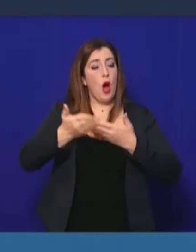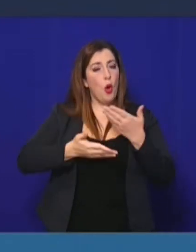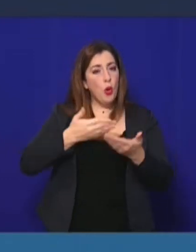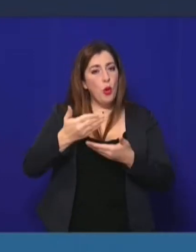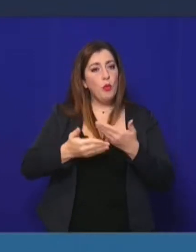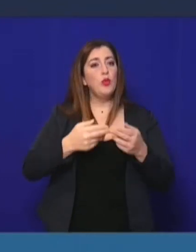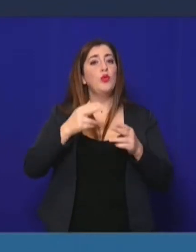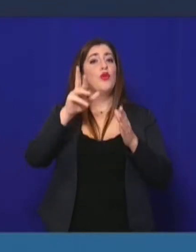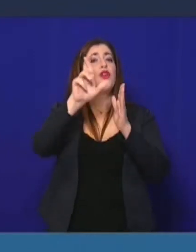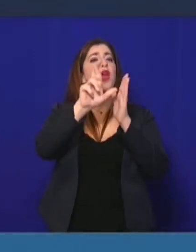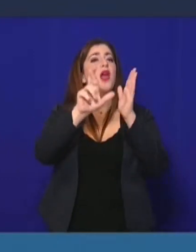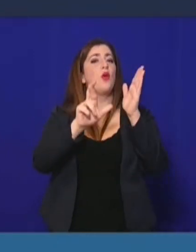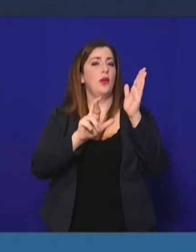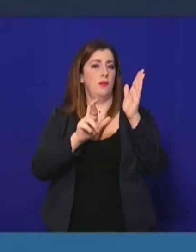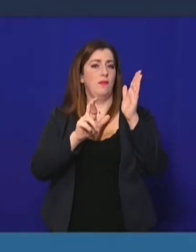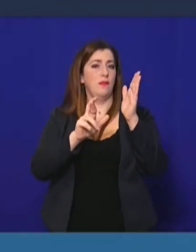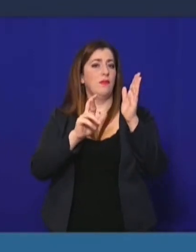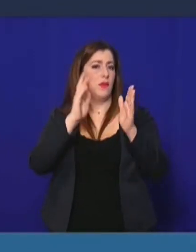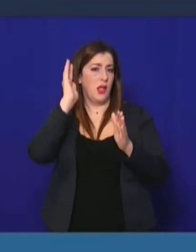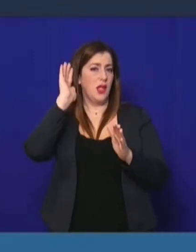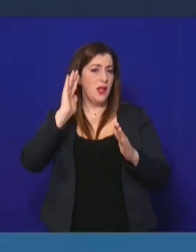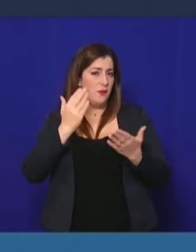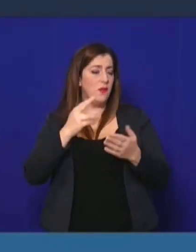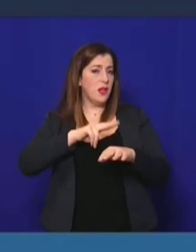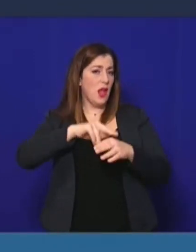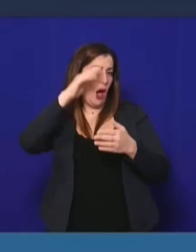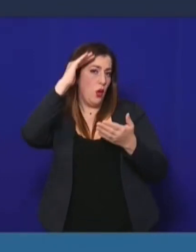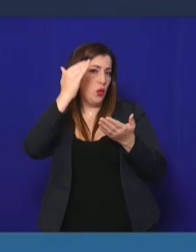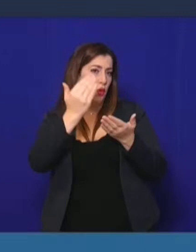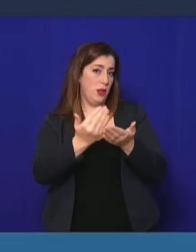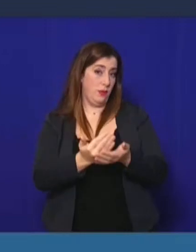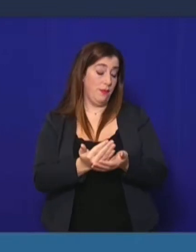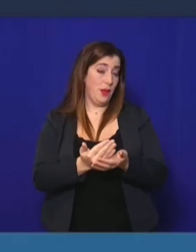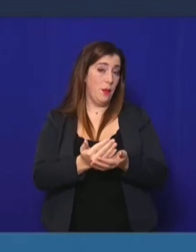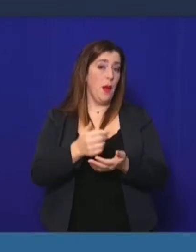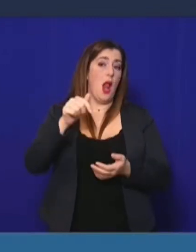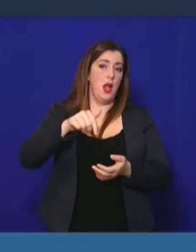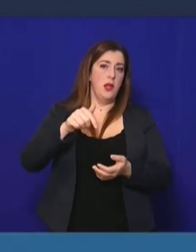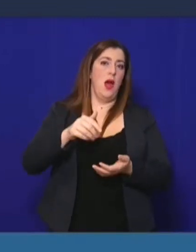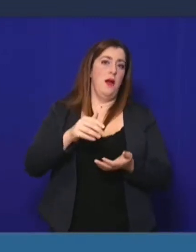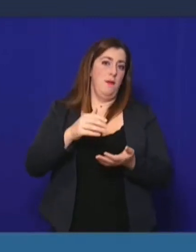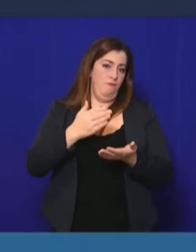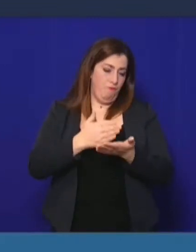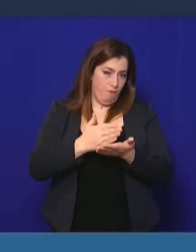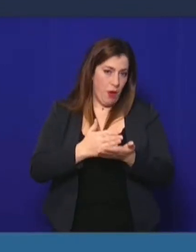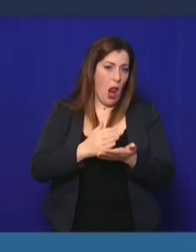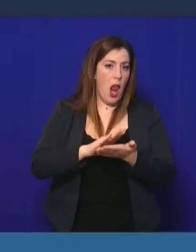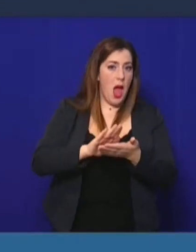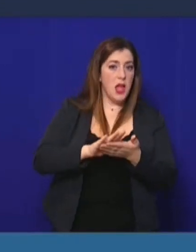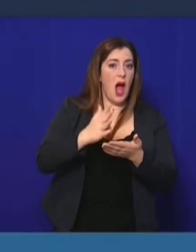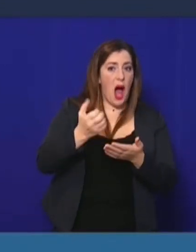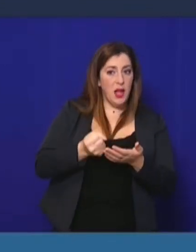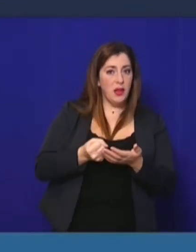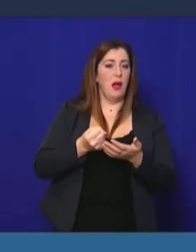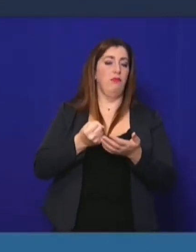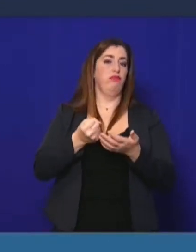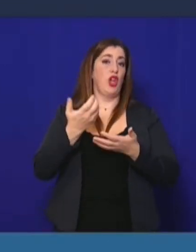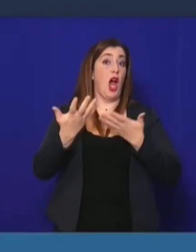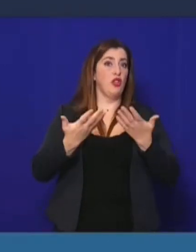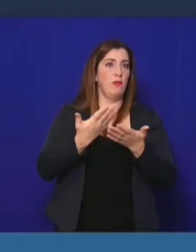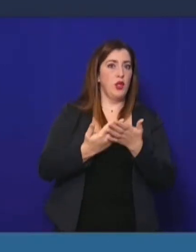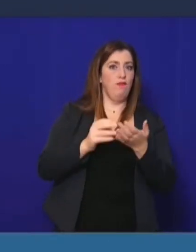prevenzjoni għaliex huwa importanti ħafna li issa vera għandna għodda f'idejna oħra tat-tilqim, però sakemm aħna nkunu